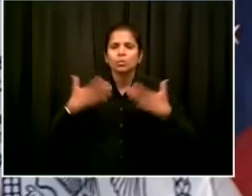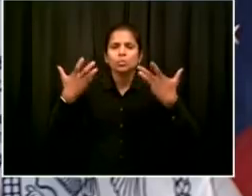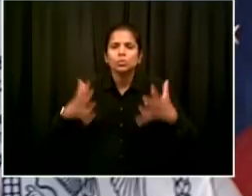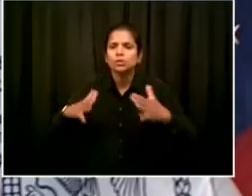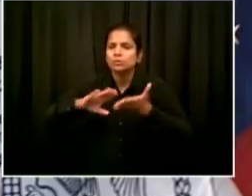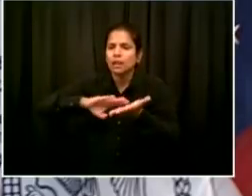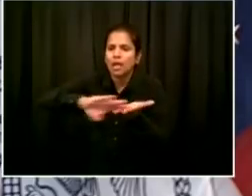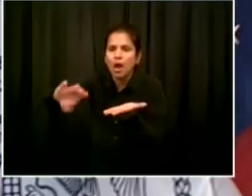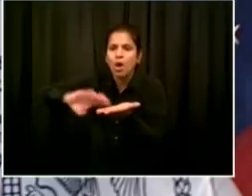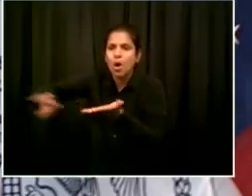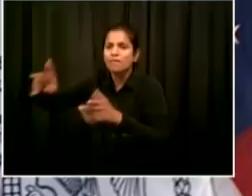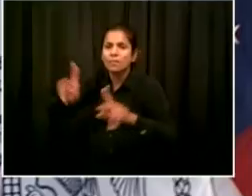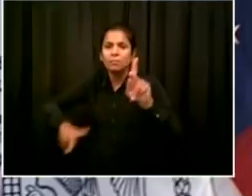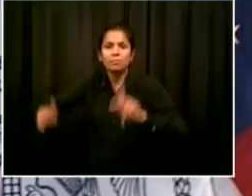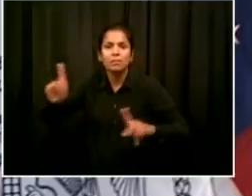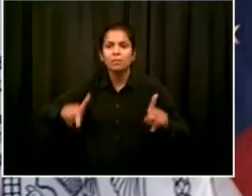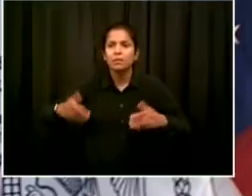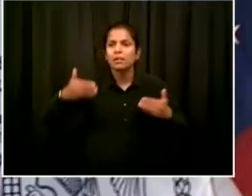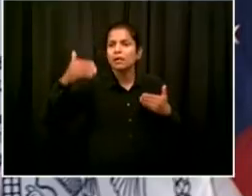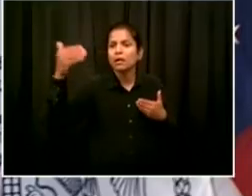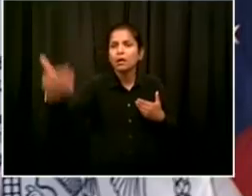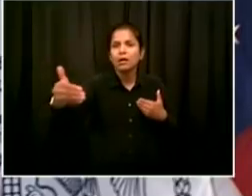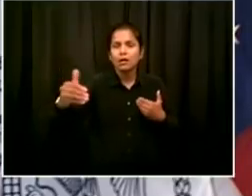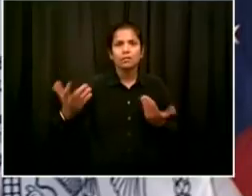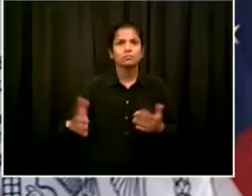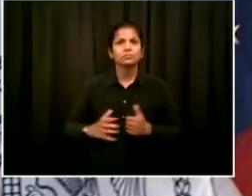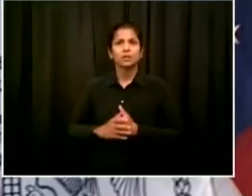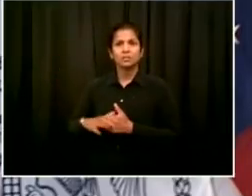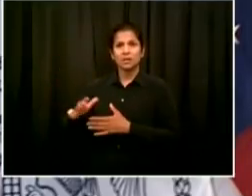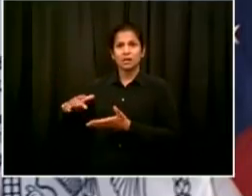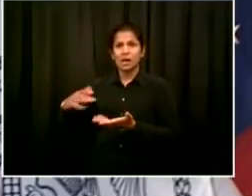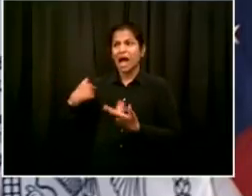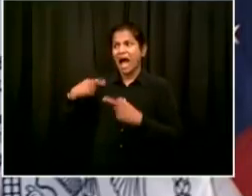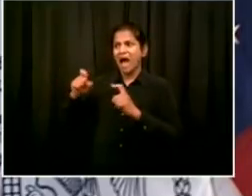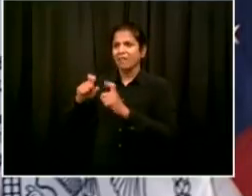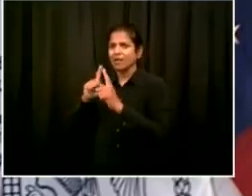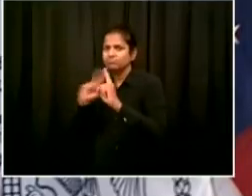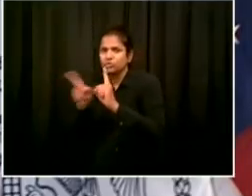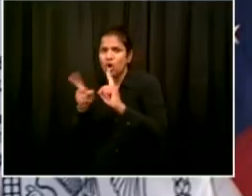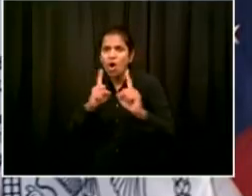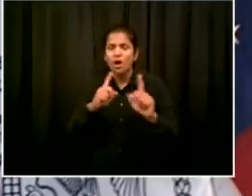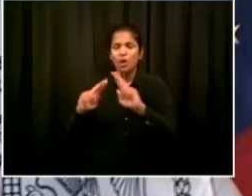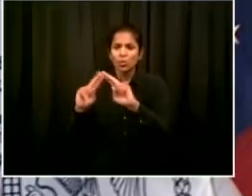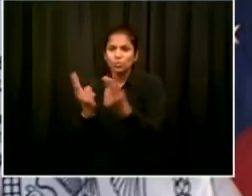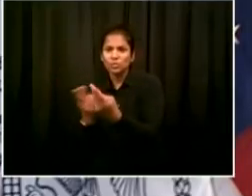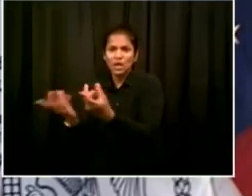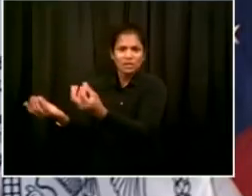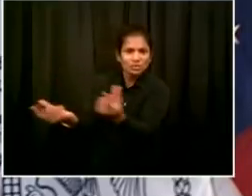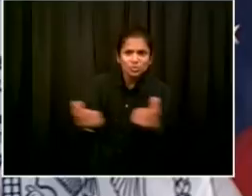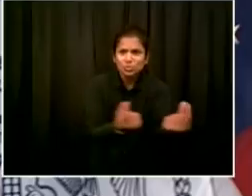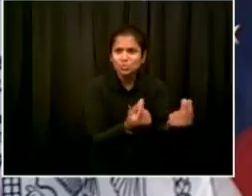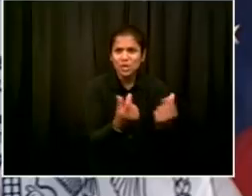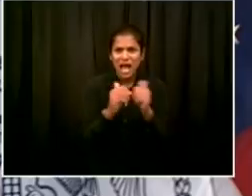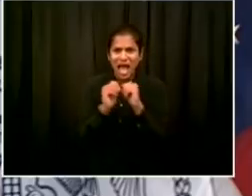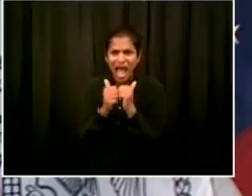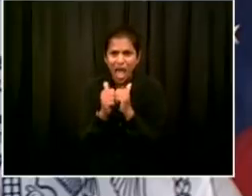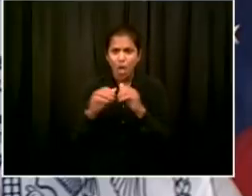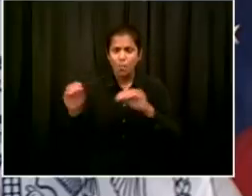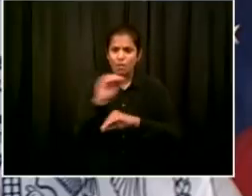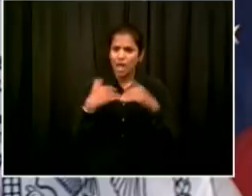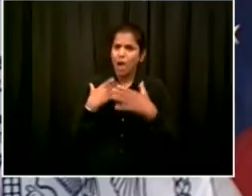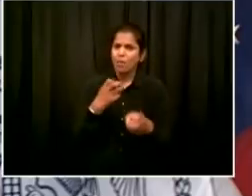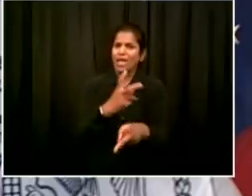a fair stimulus plan in Washington. But all of those things are still question marks, and I know folks in Albany are watching